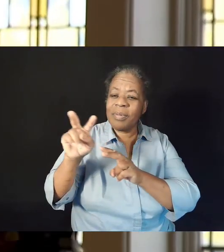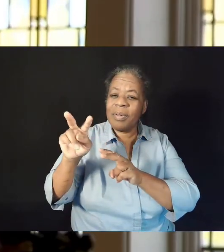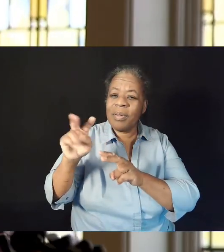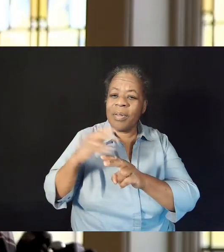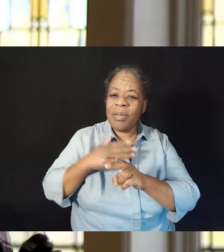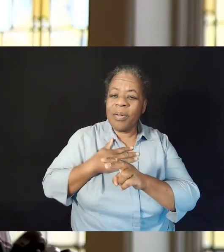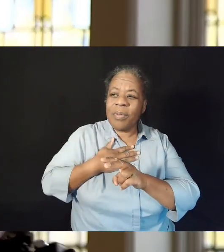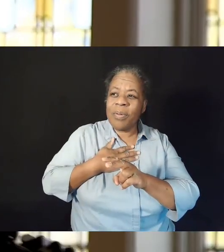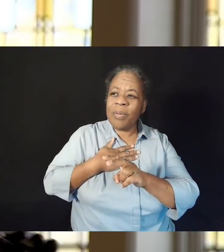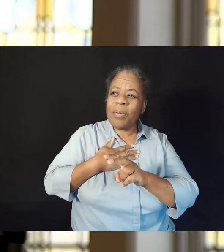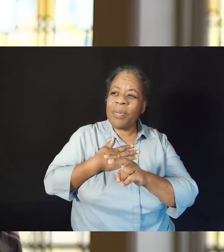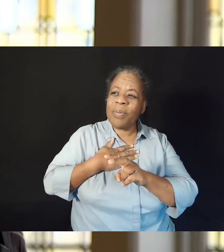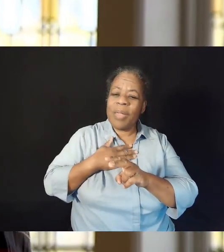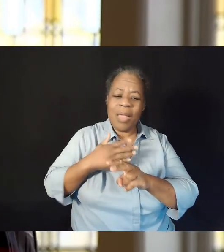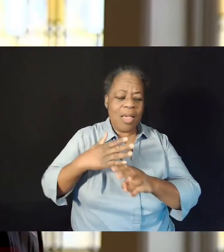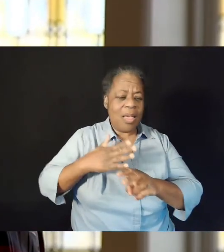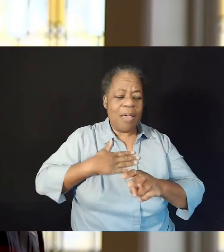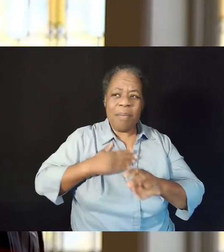His